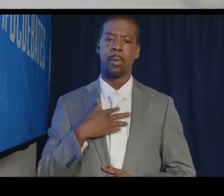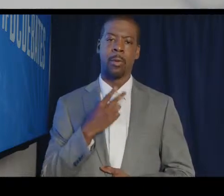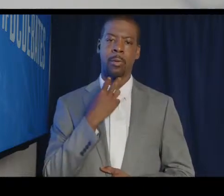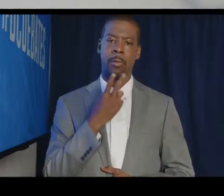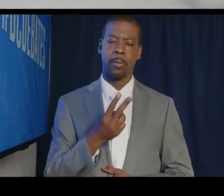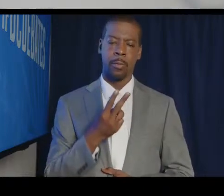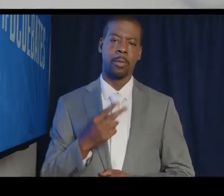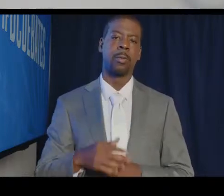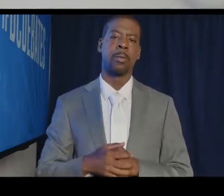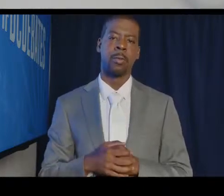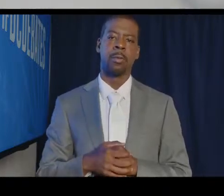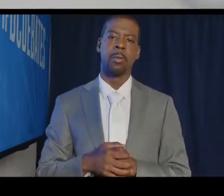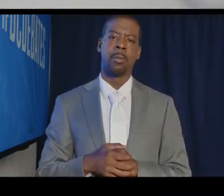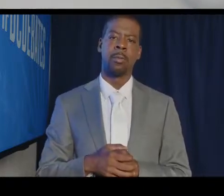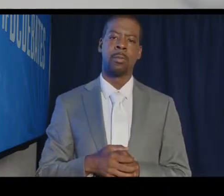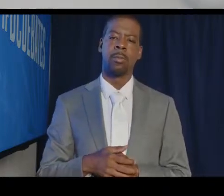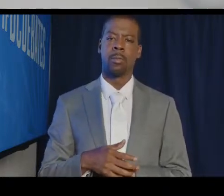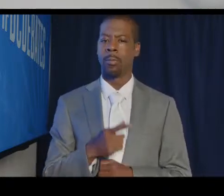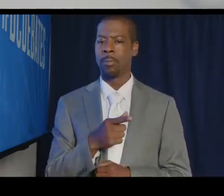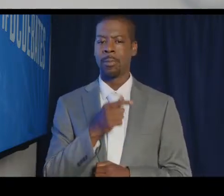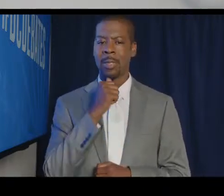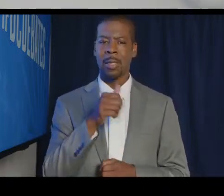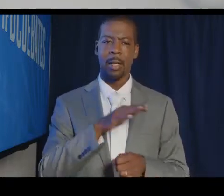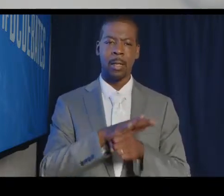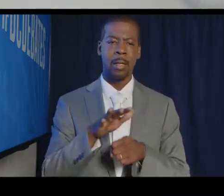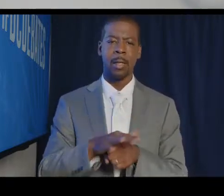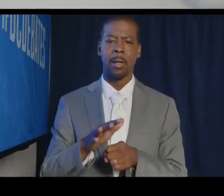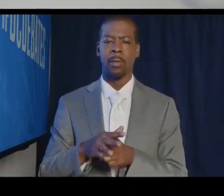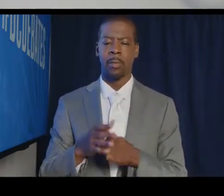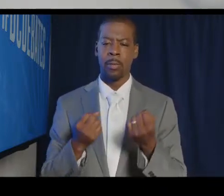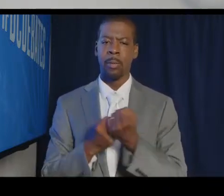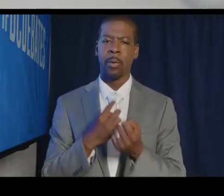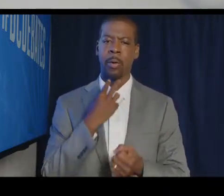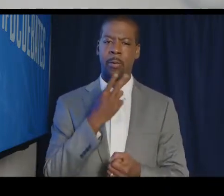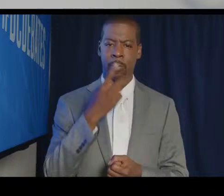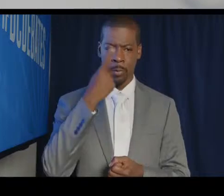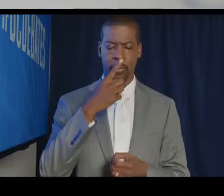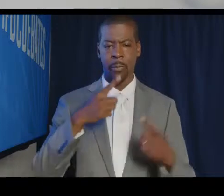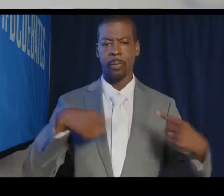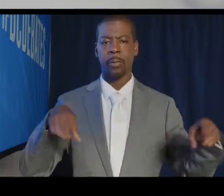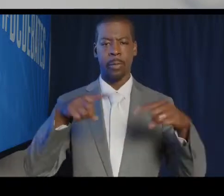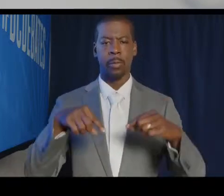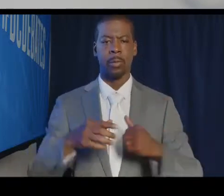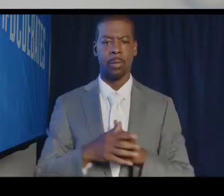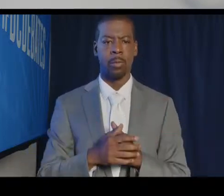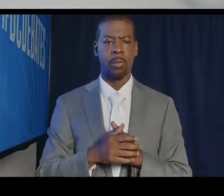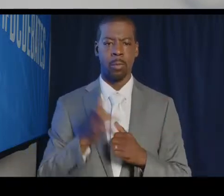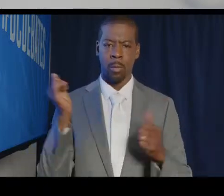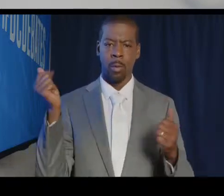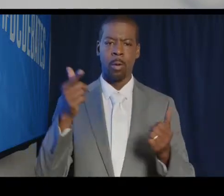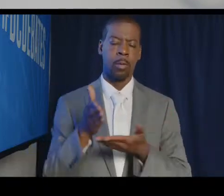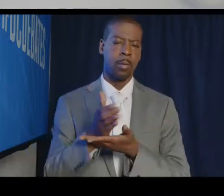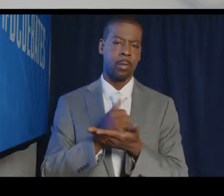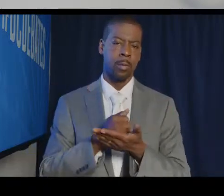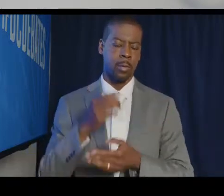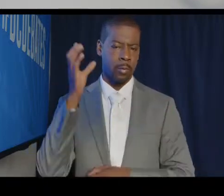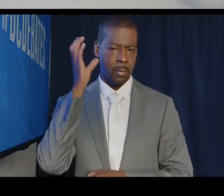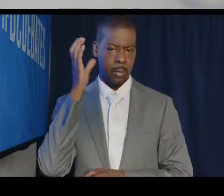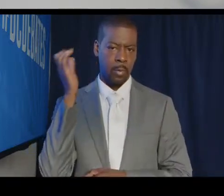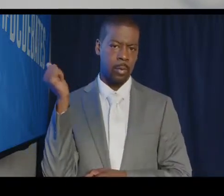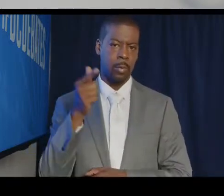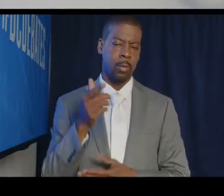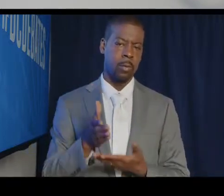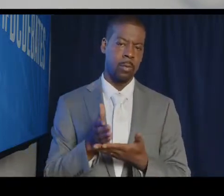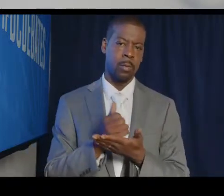Being a voice where there has been very little place, for those across the district where everyone needs to be heard, everyone needs to be respected.